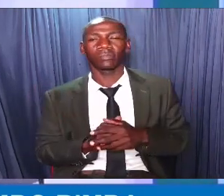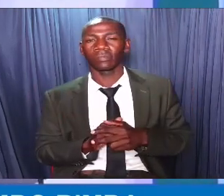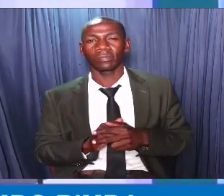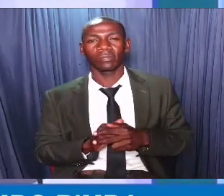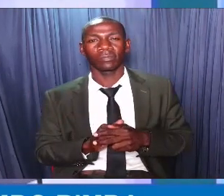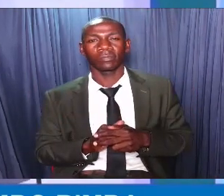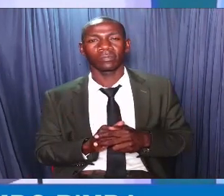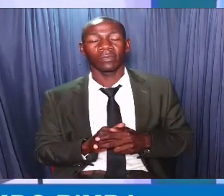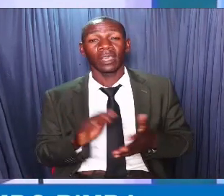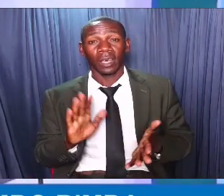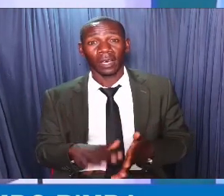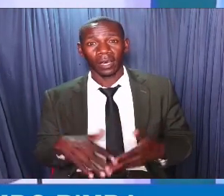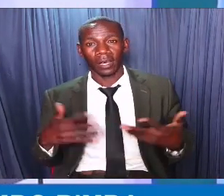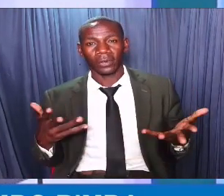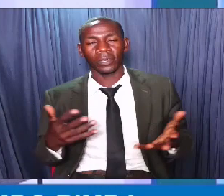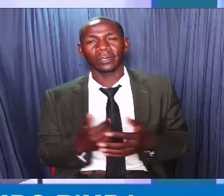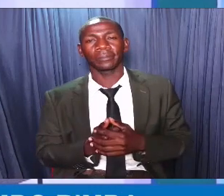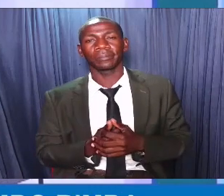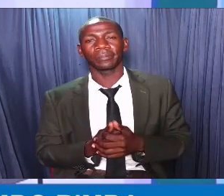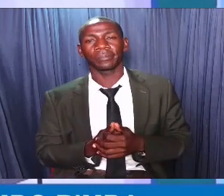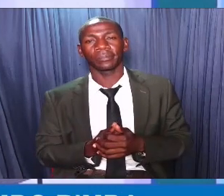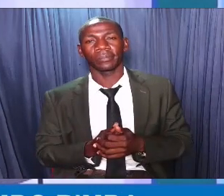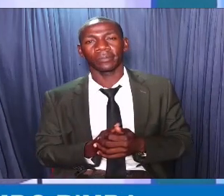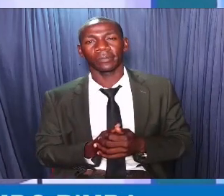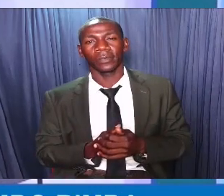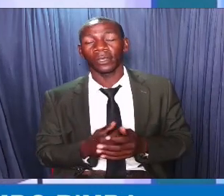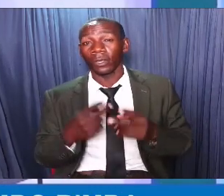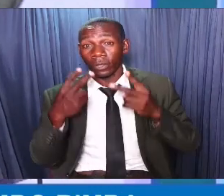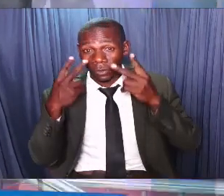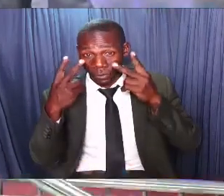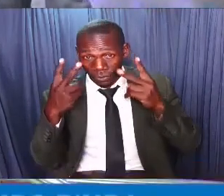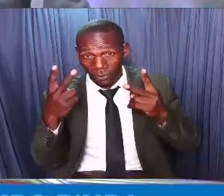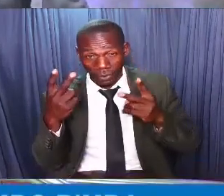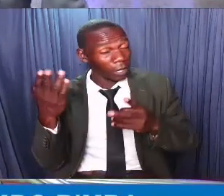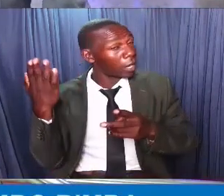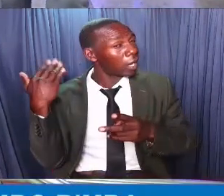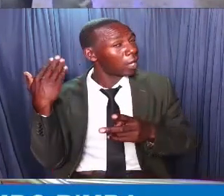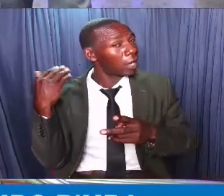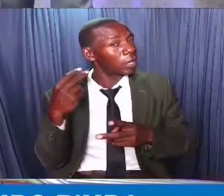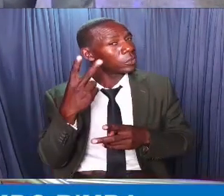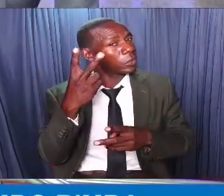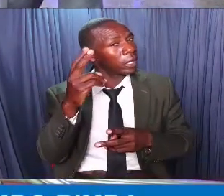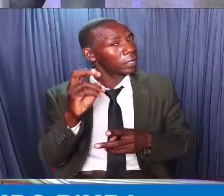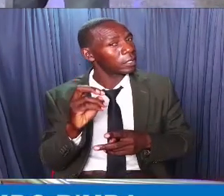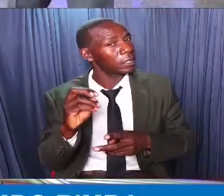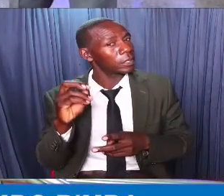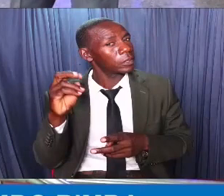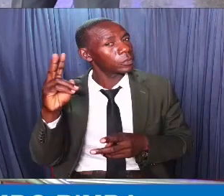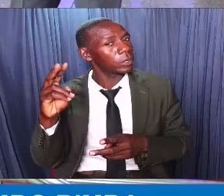themselves. Hallelujah. Hallelujah. Mukaona mwaka juzi na mwaka juzi na mwaka juzi. You saw the other